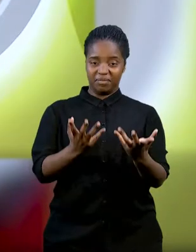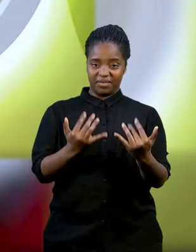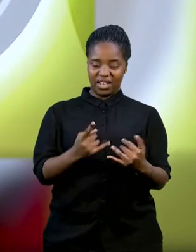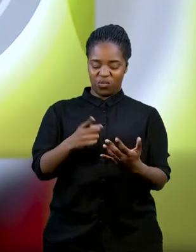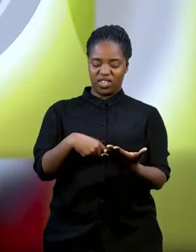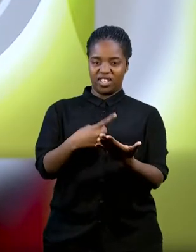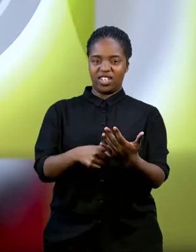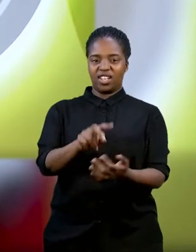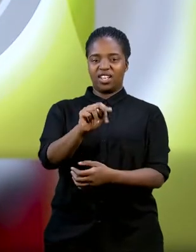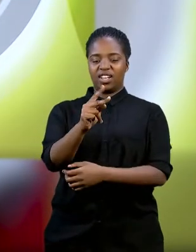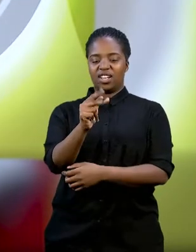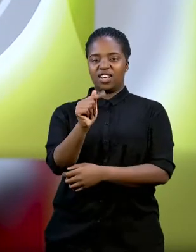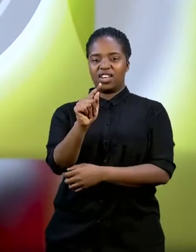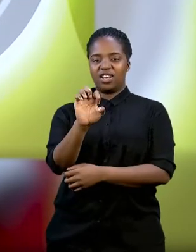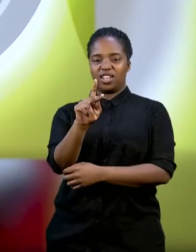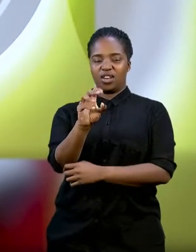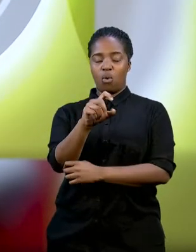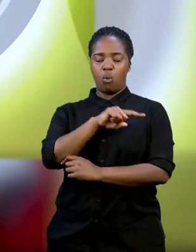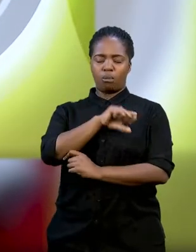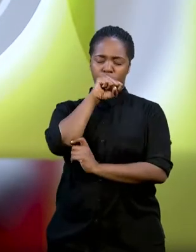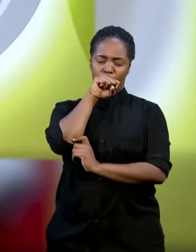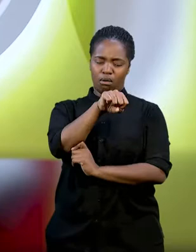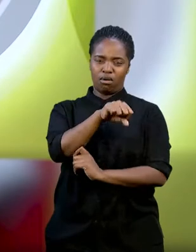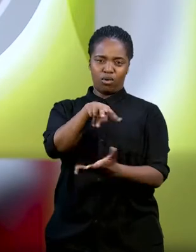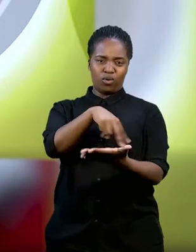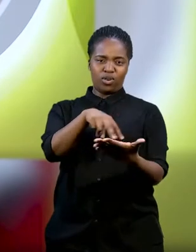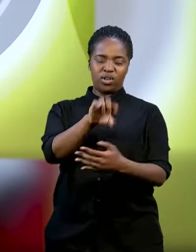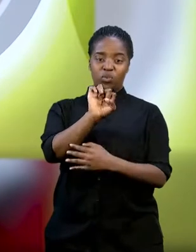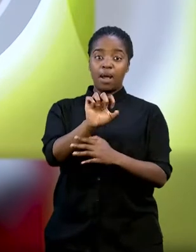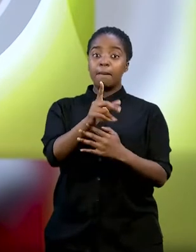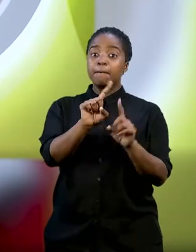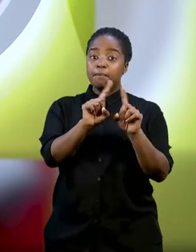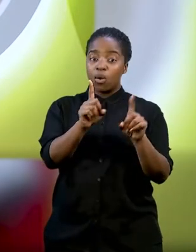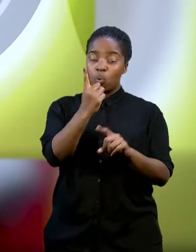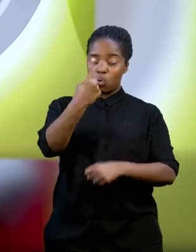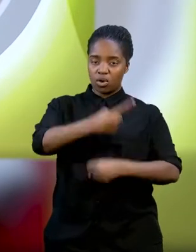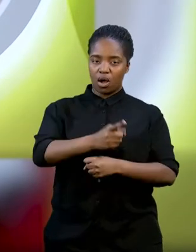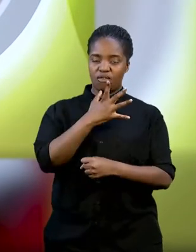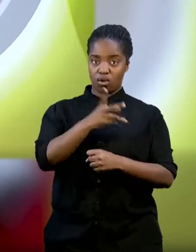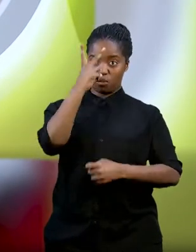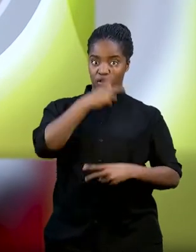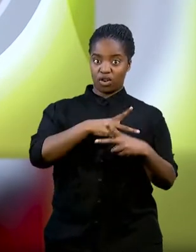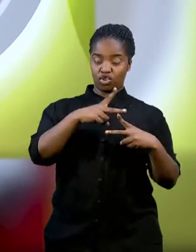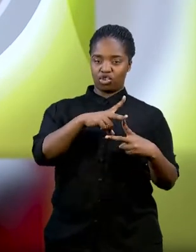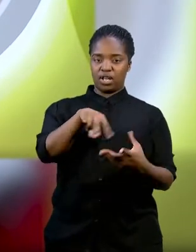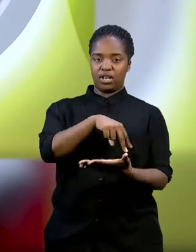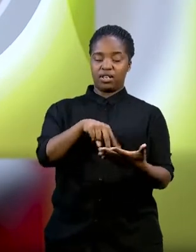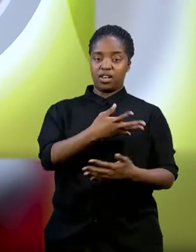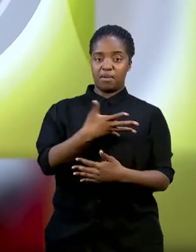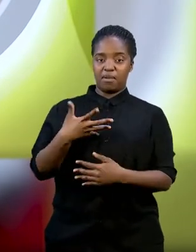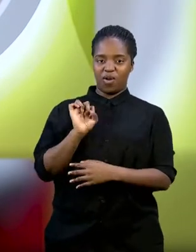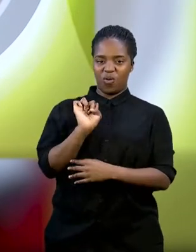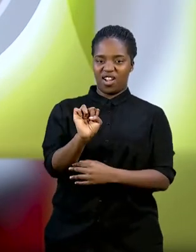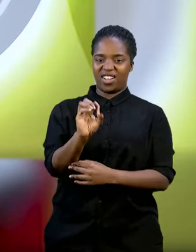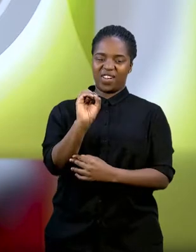Ntse re bua le Nkateko ka lerato la hae la dance le go phelela ga hae gore e be professional dancer. Jwale re kenyeletsa mme